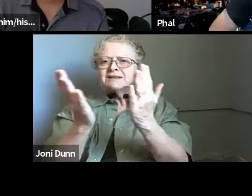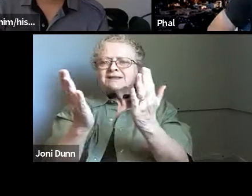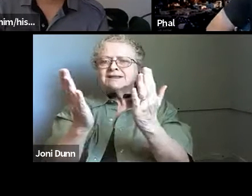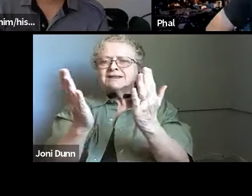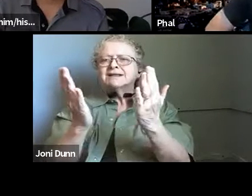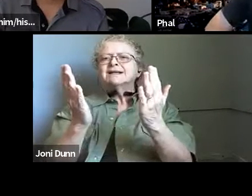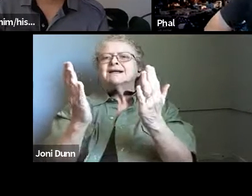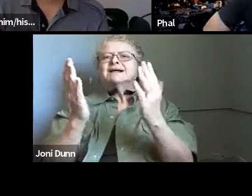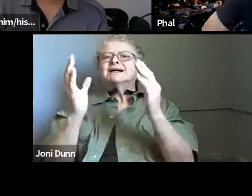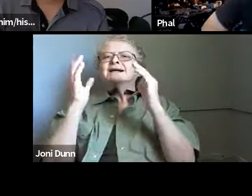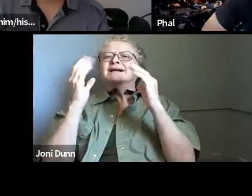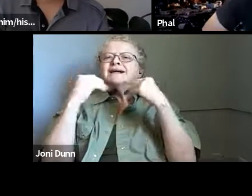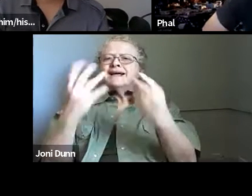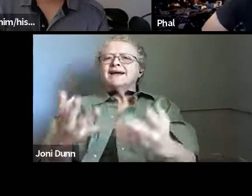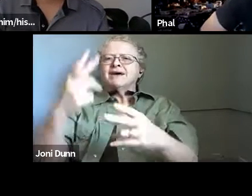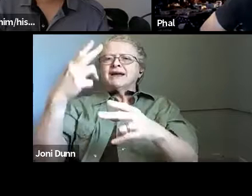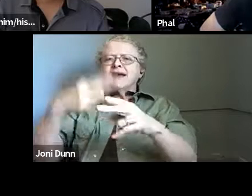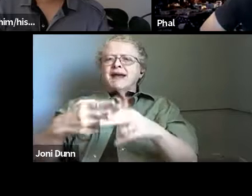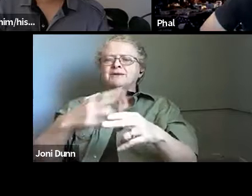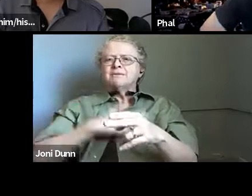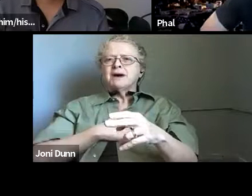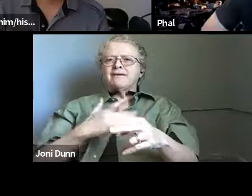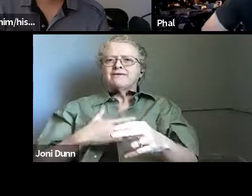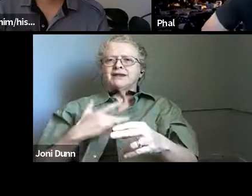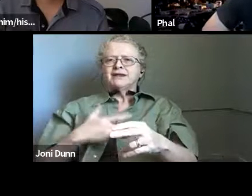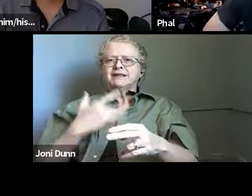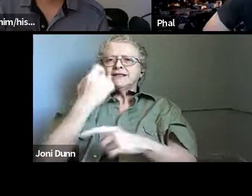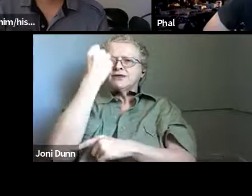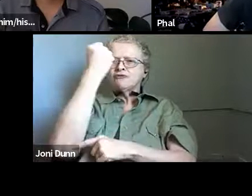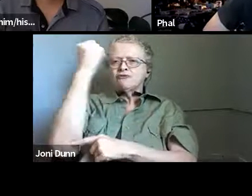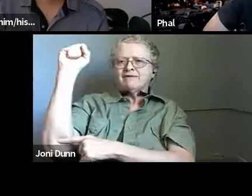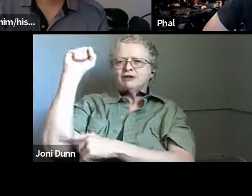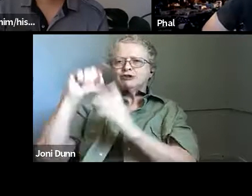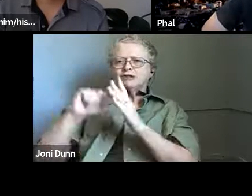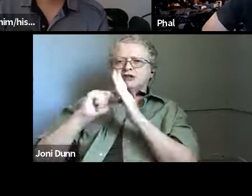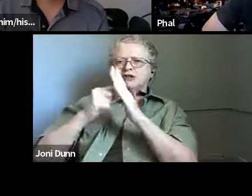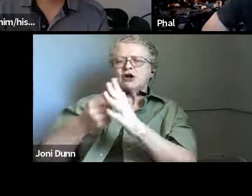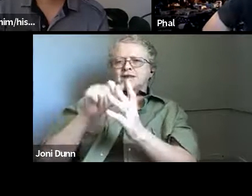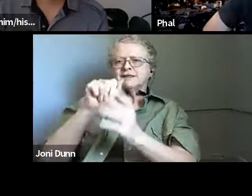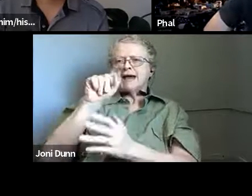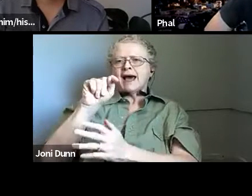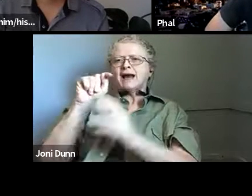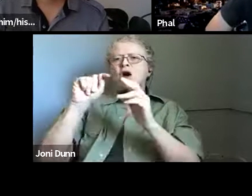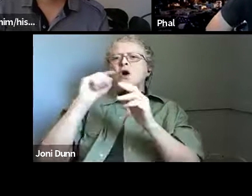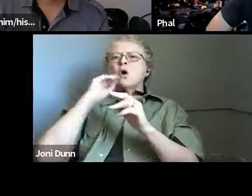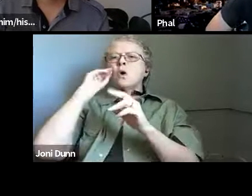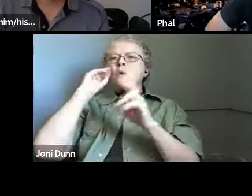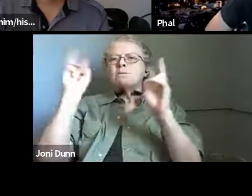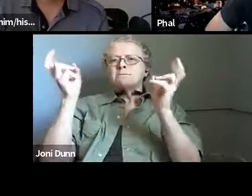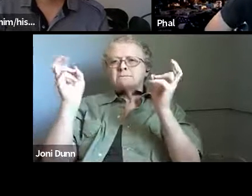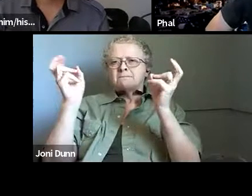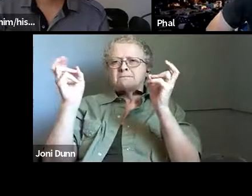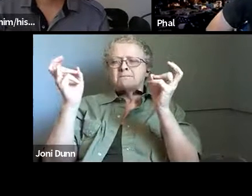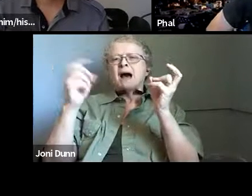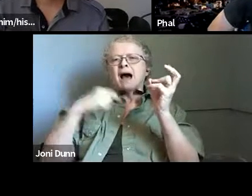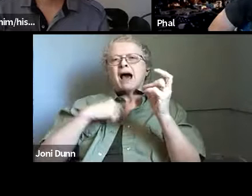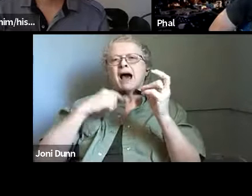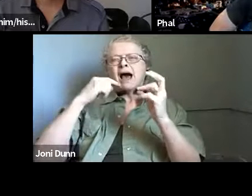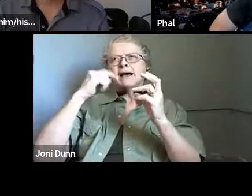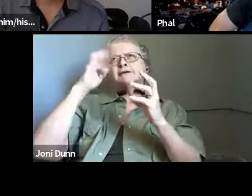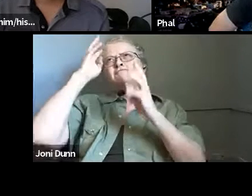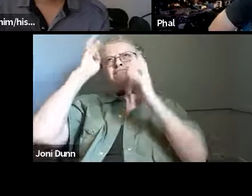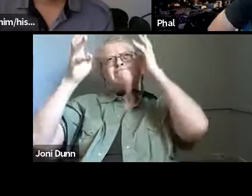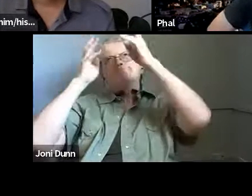my feelings. And for me, the book, The Revolution Starts at Home, was something that really changed things for me as a way to start imagining alternatives to